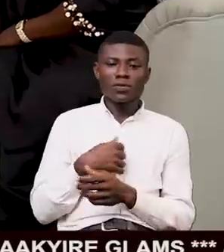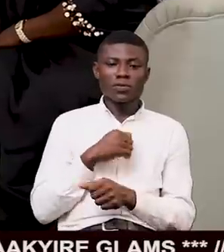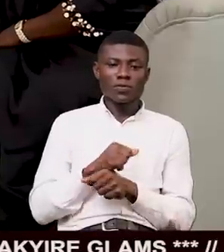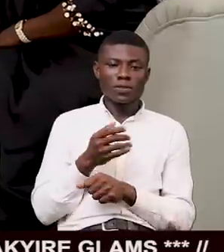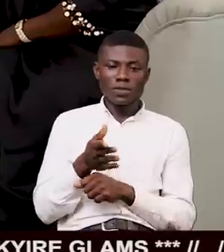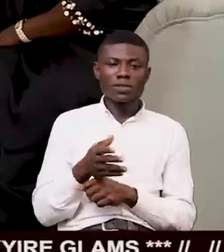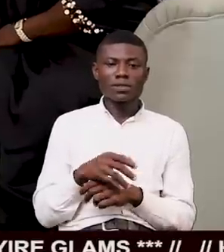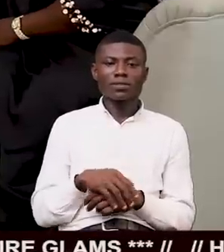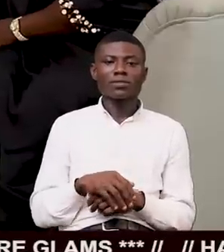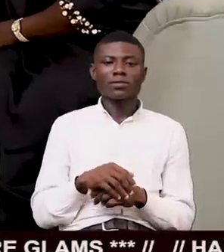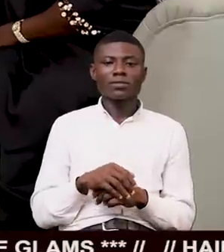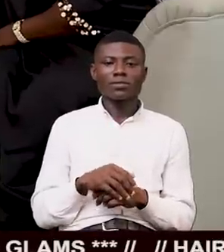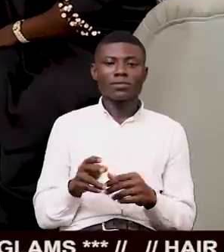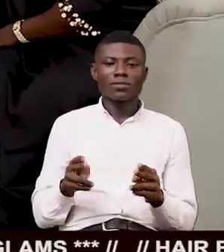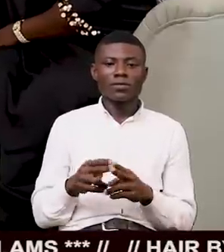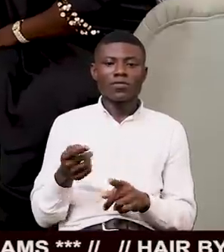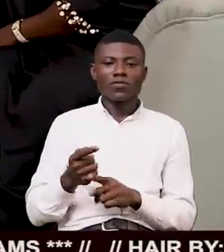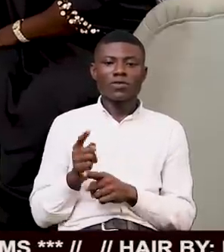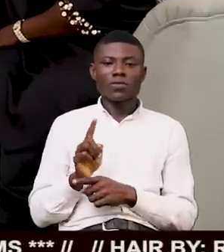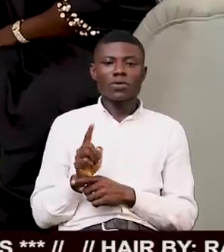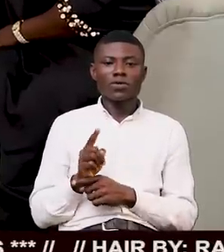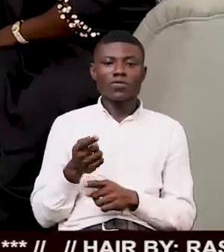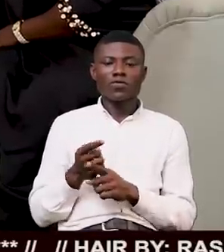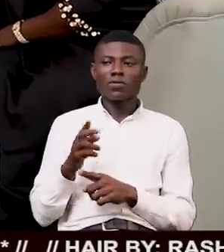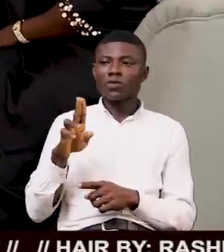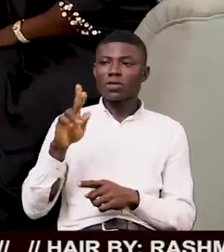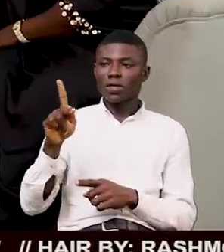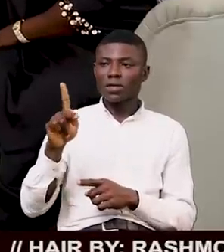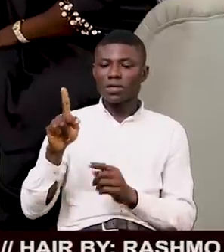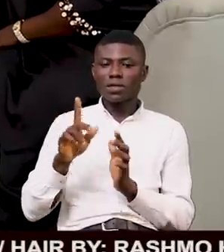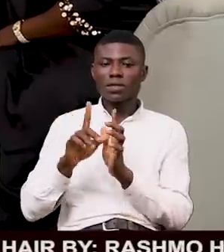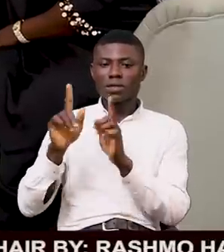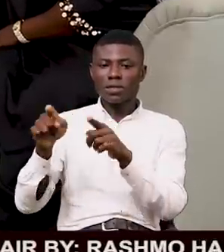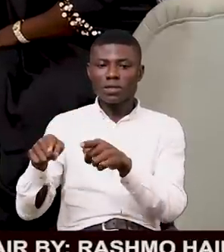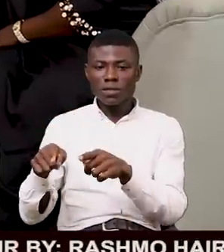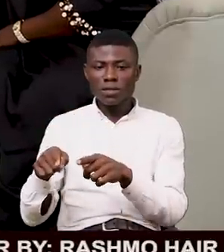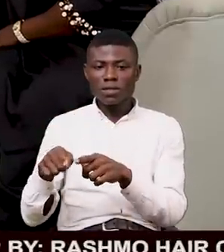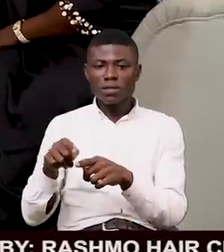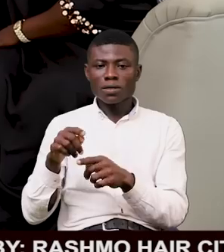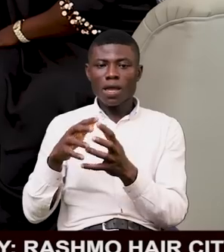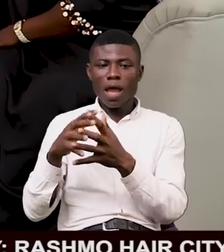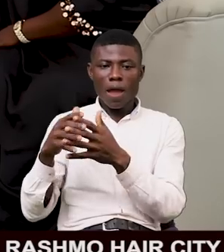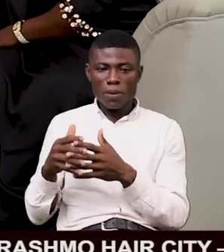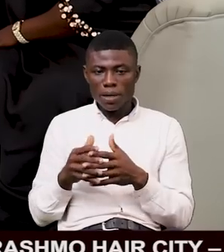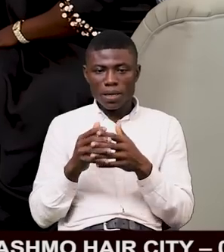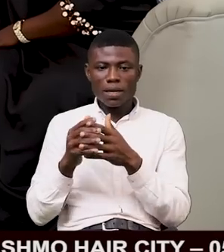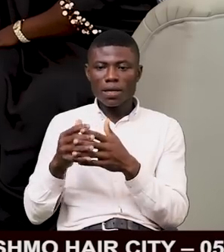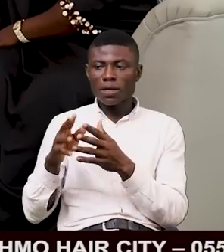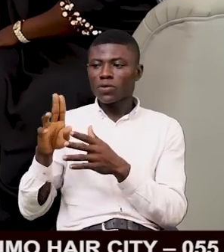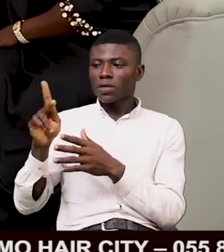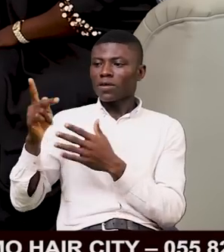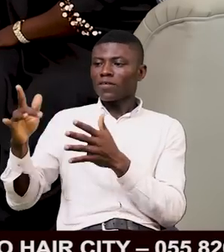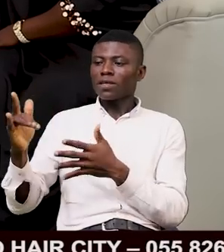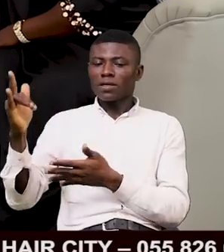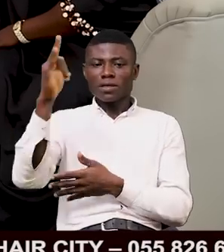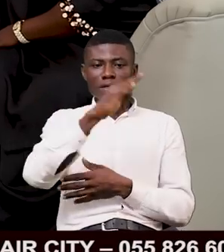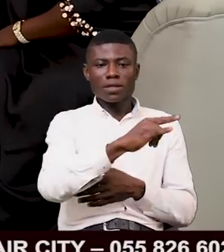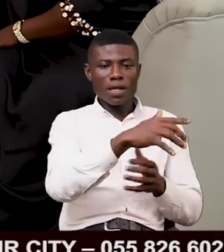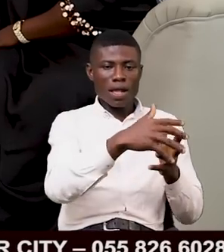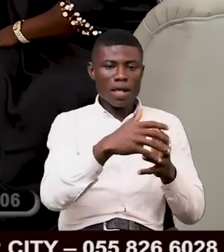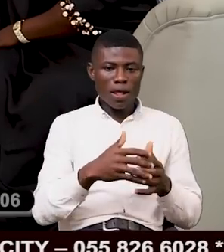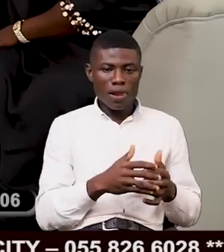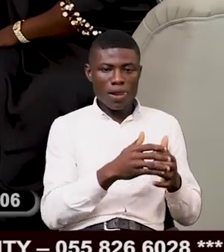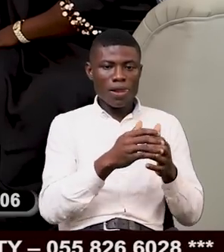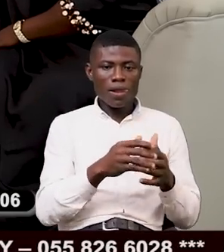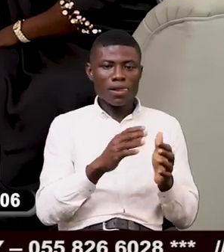no ya dia ma no it's of free PSF for UK obekwa hin of UK a or ko US okay ha of US a no asa wura